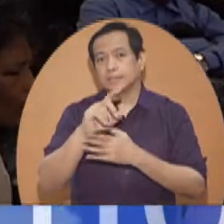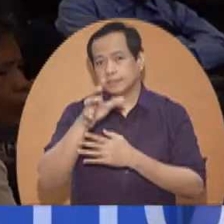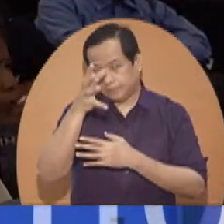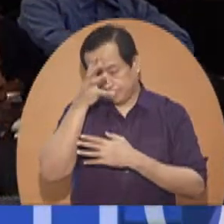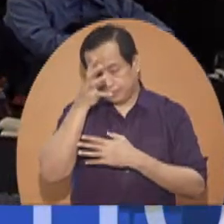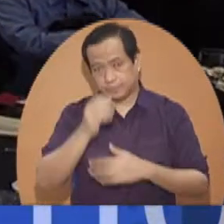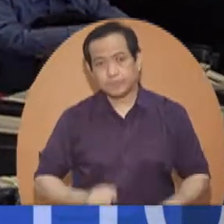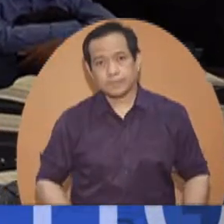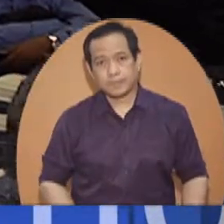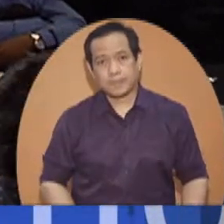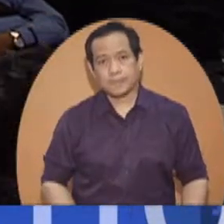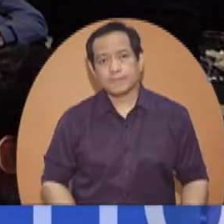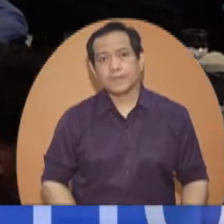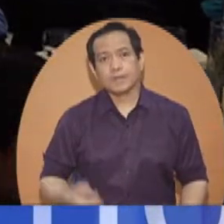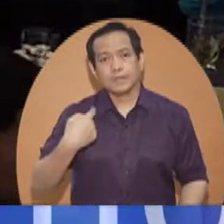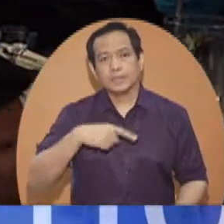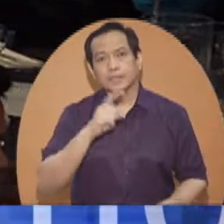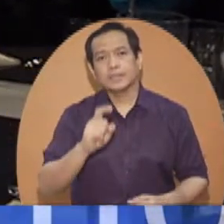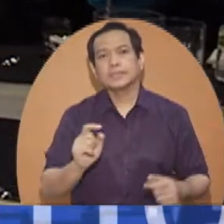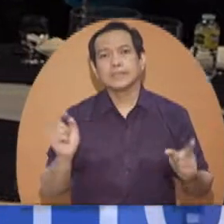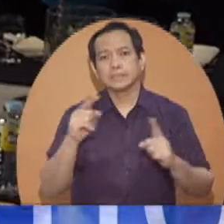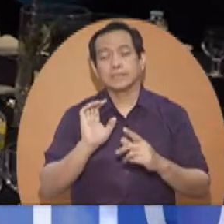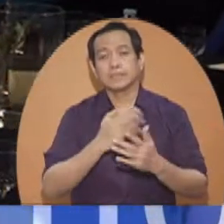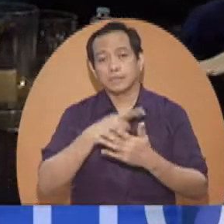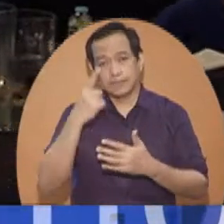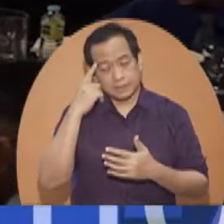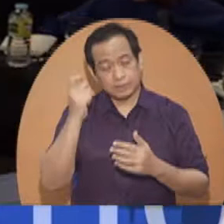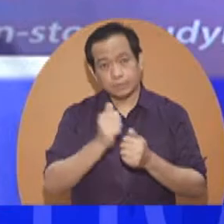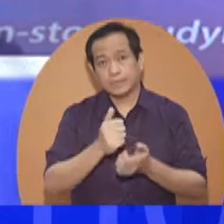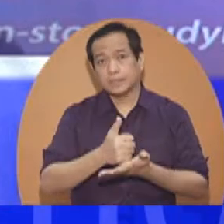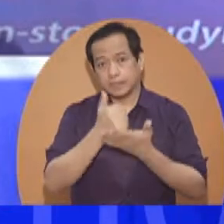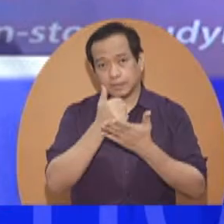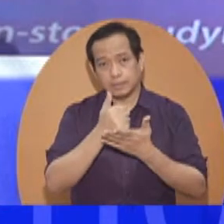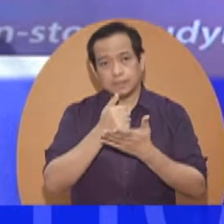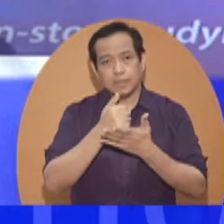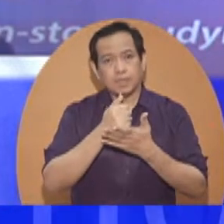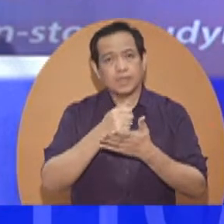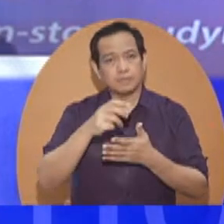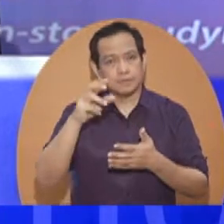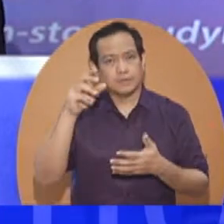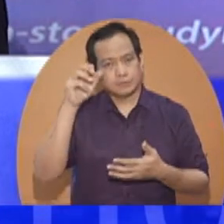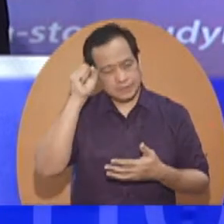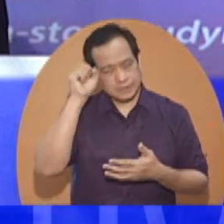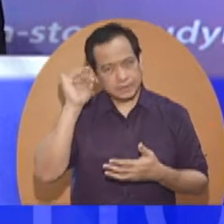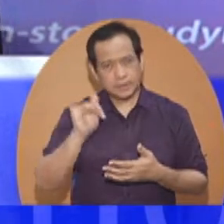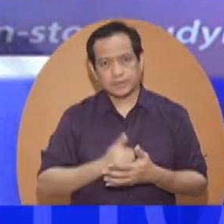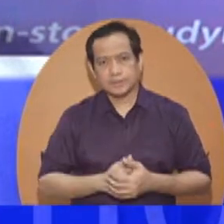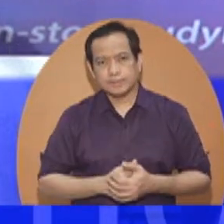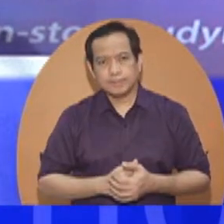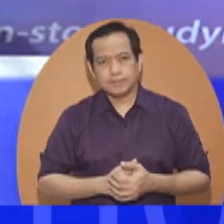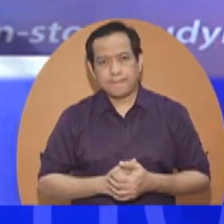tatang who helped us attain our dreams with the help of Mr. C. I